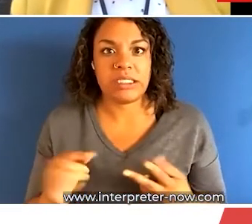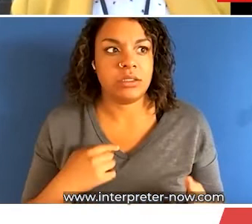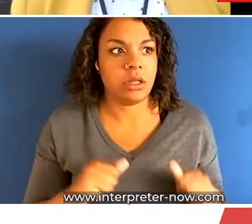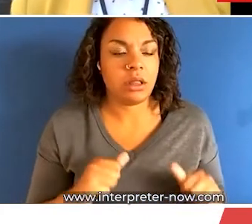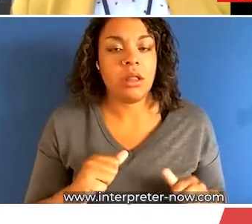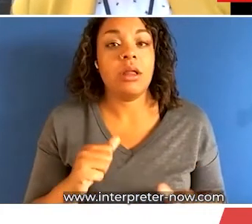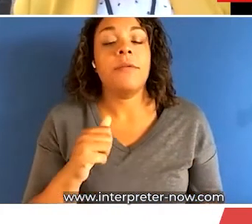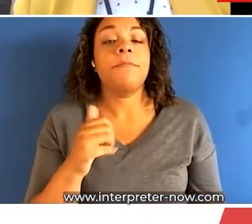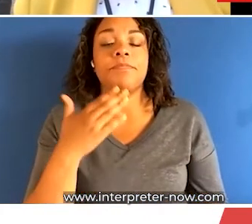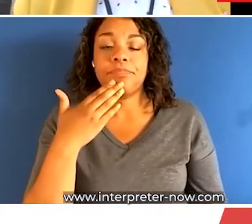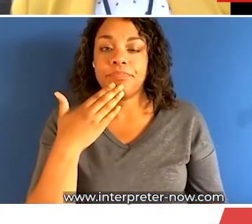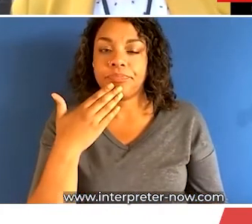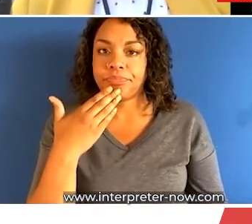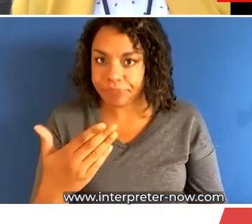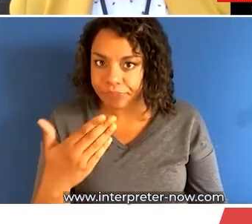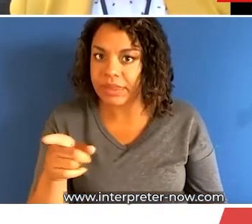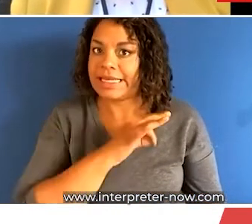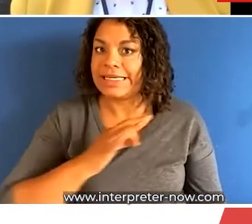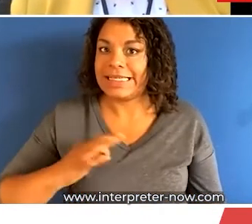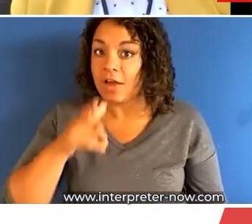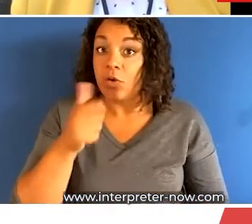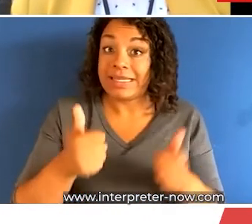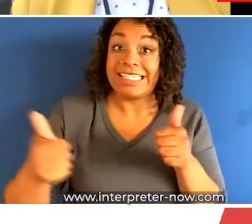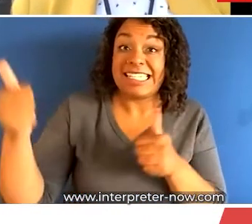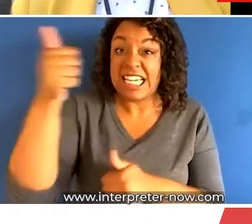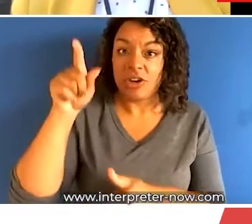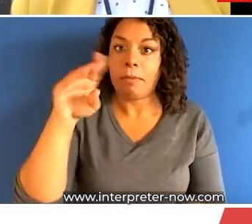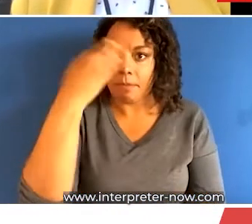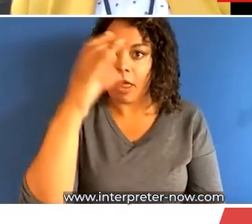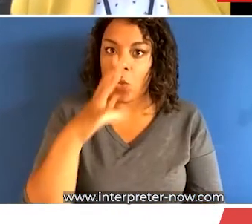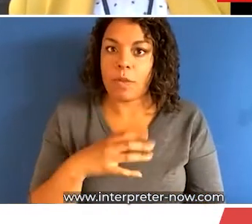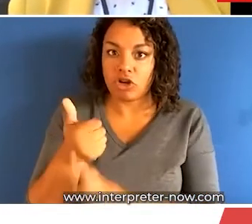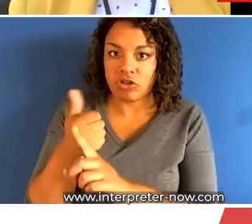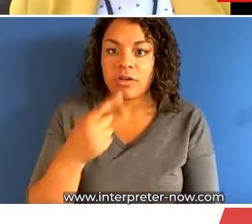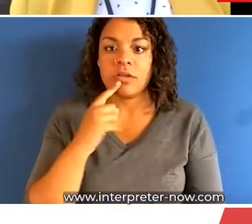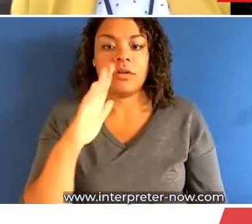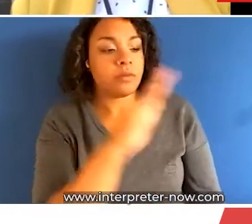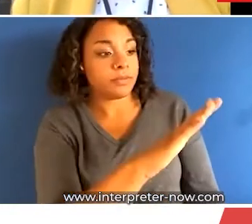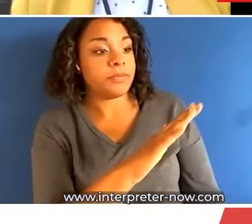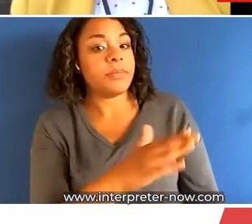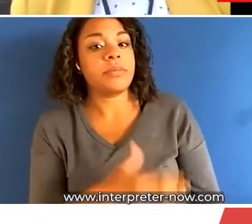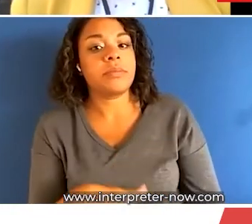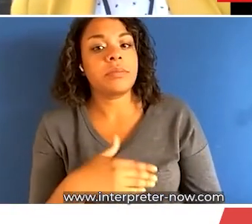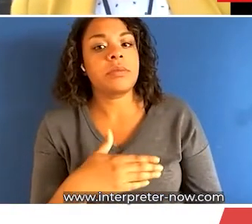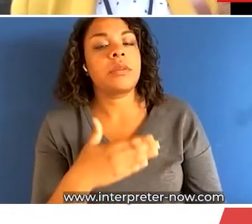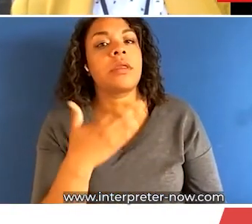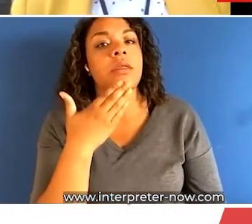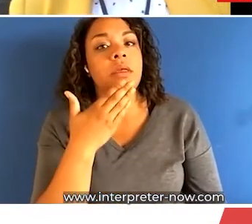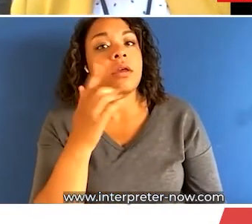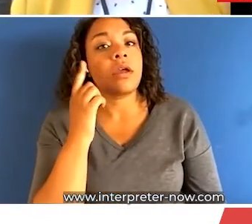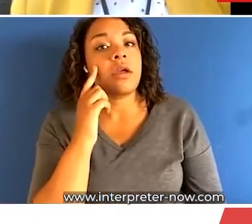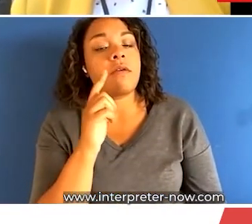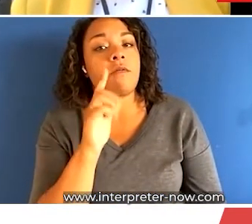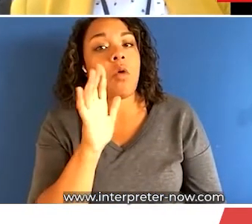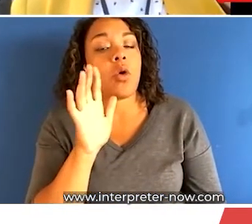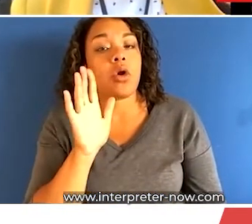thankfully, the staff member that was the most senior, who was a Black woman, said, Ms. Chavez-Lopez, thank you so much for that question. We totally